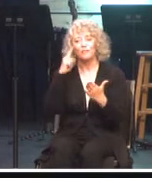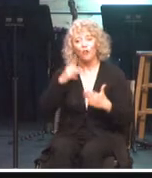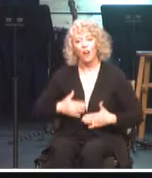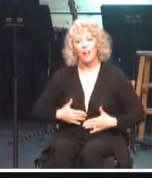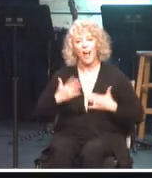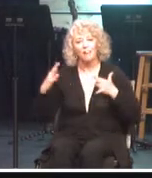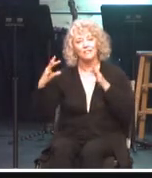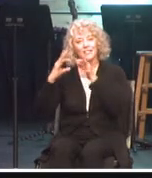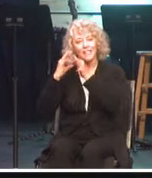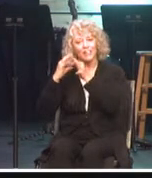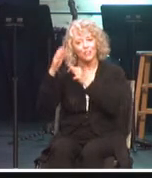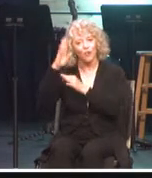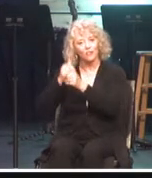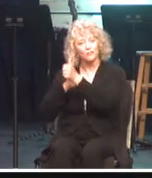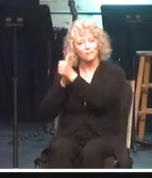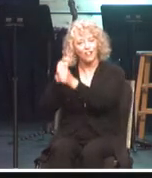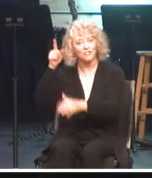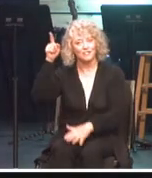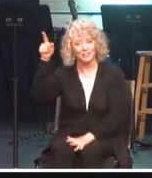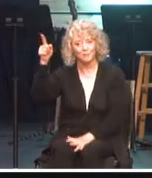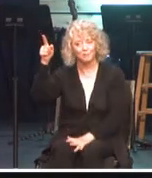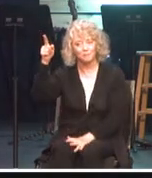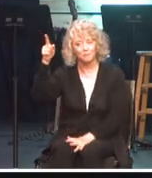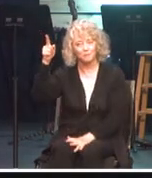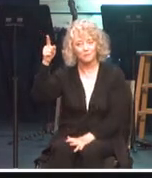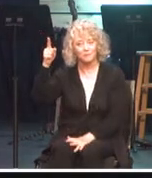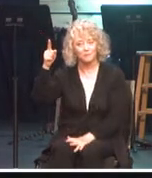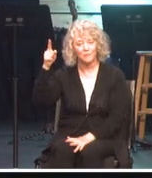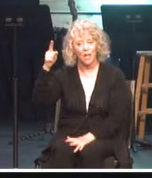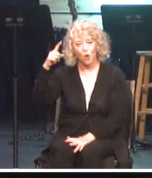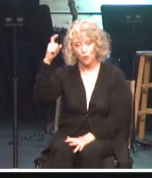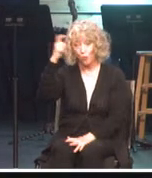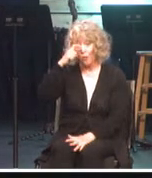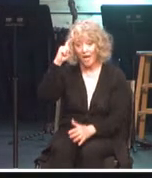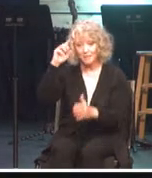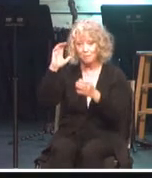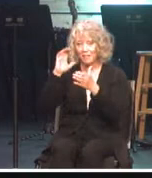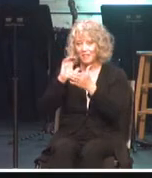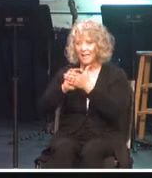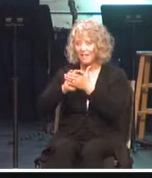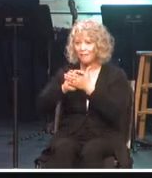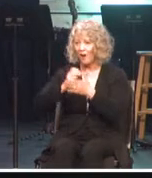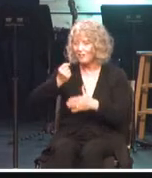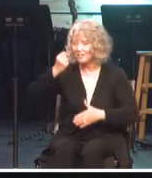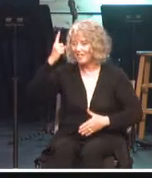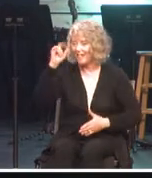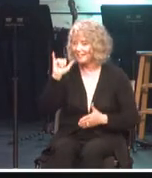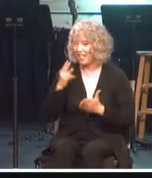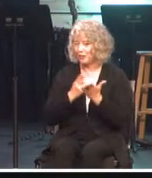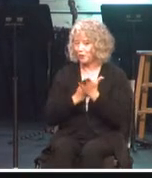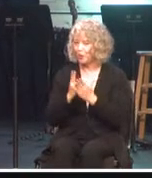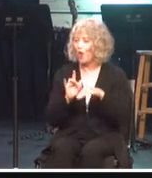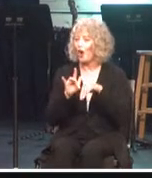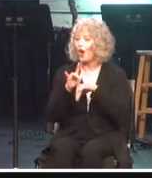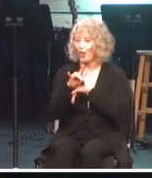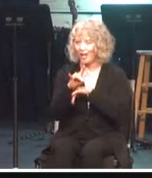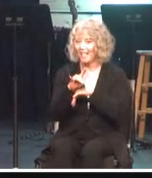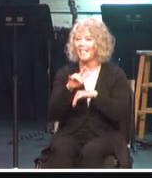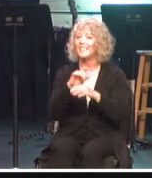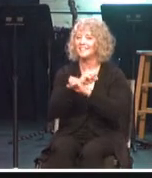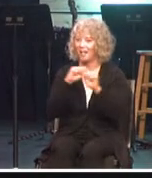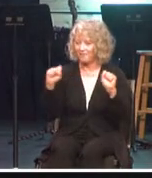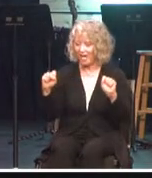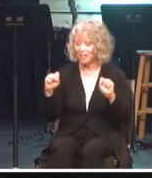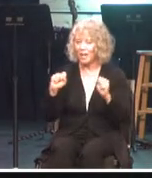life and godliness. The wise believer learns this truth early and